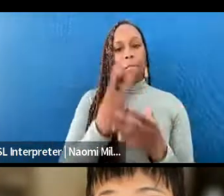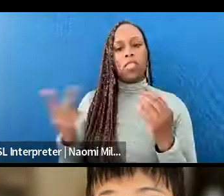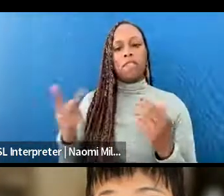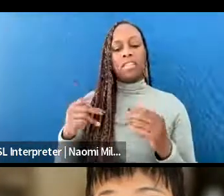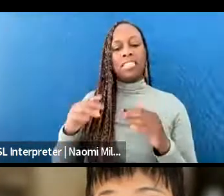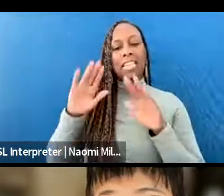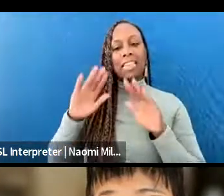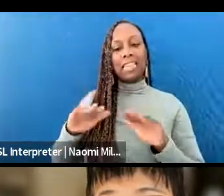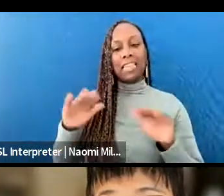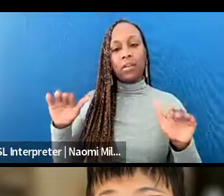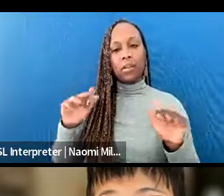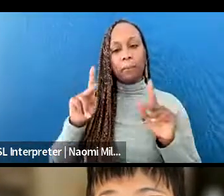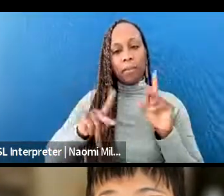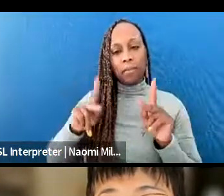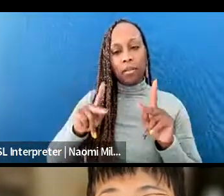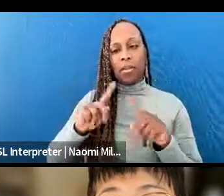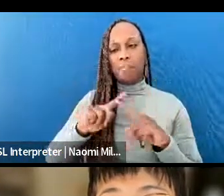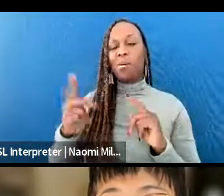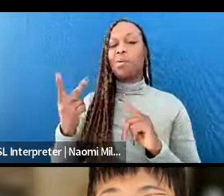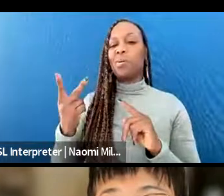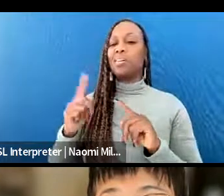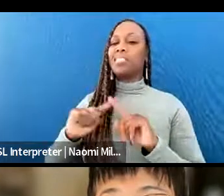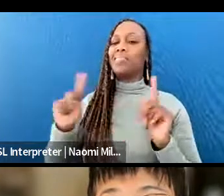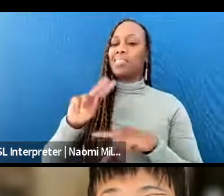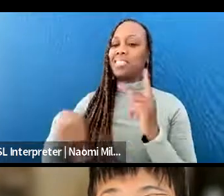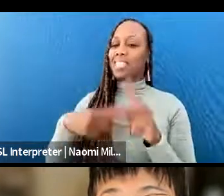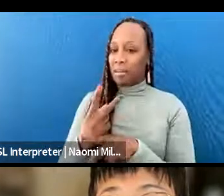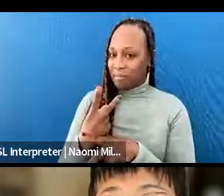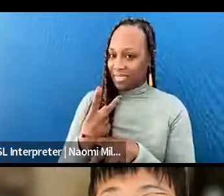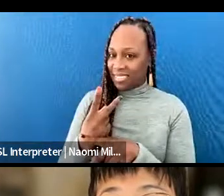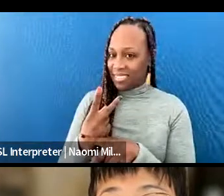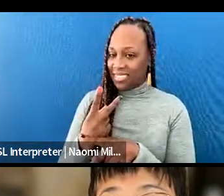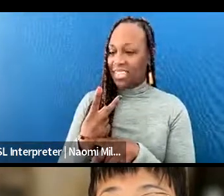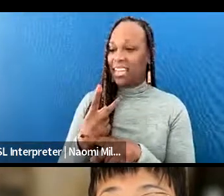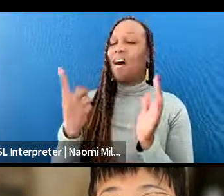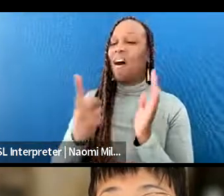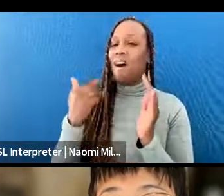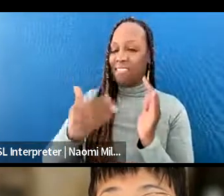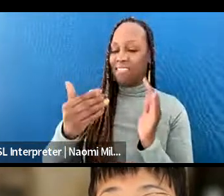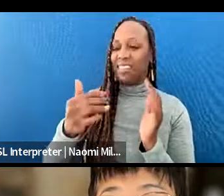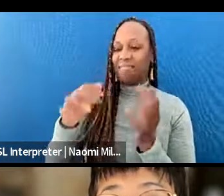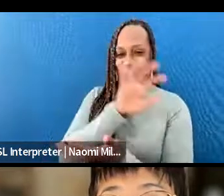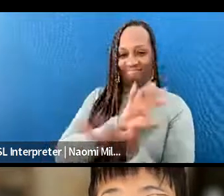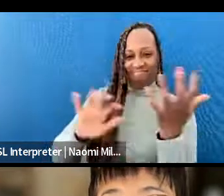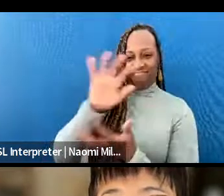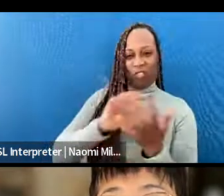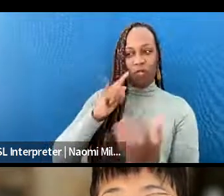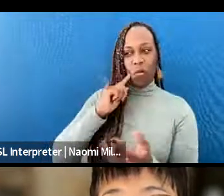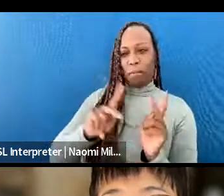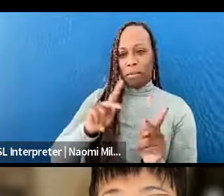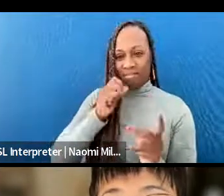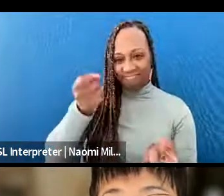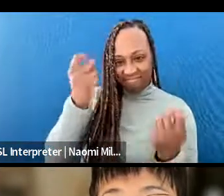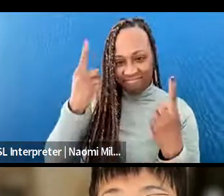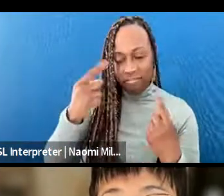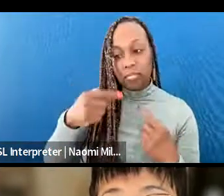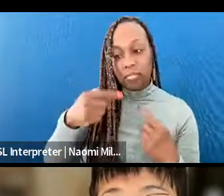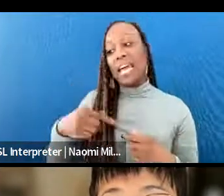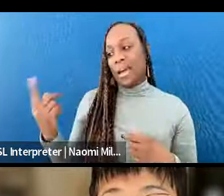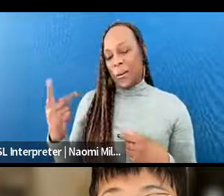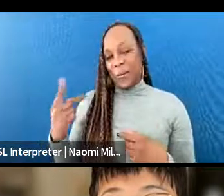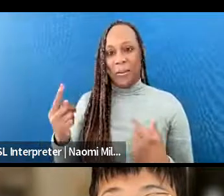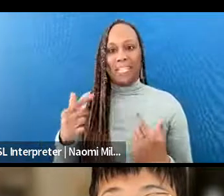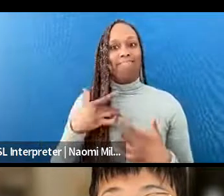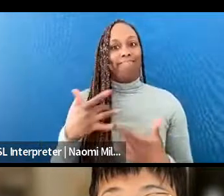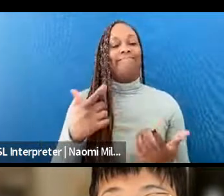two different types of little people. And that's often very confusing to people. And we often laugh